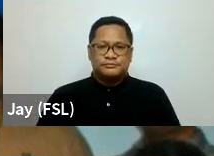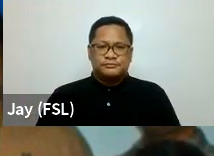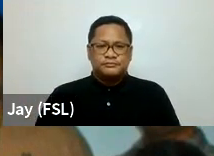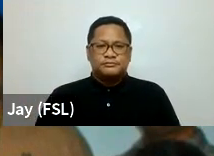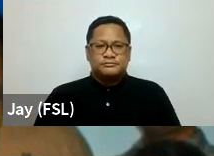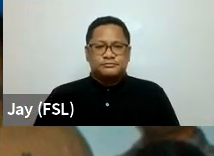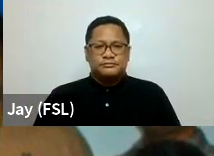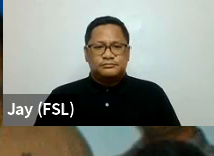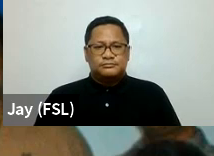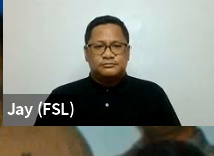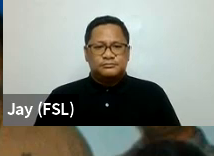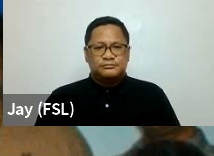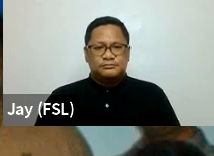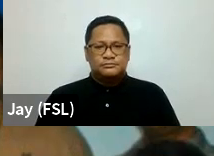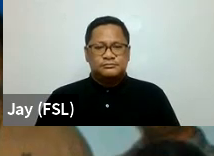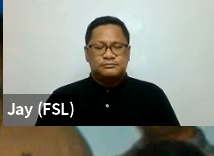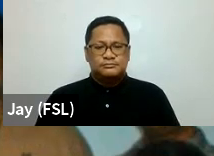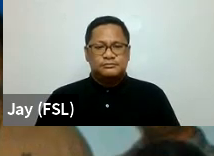I was